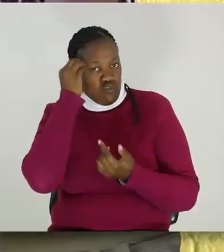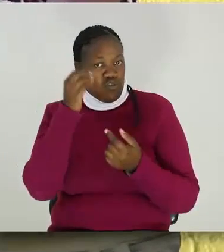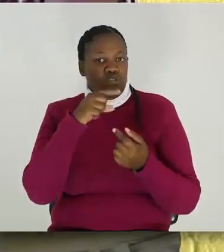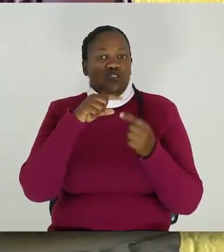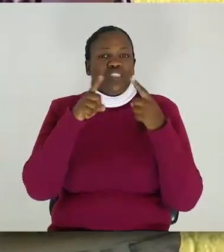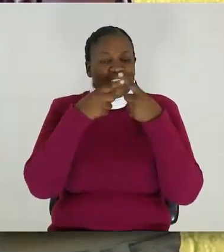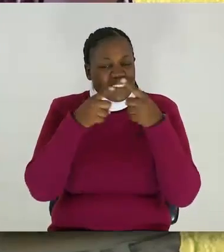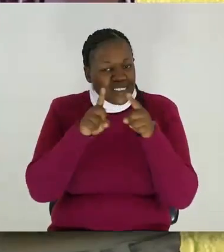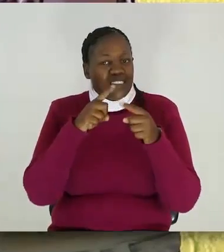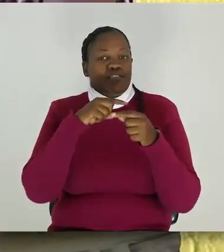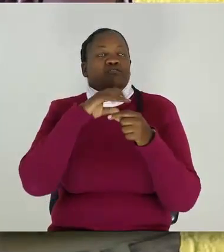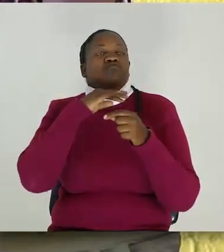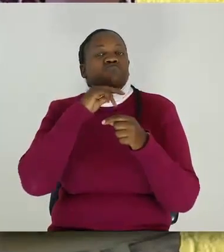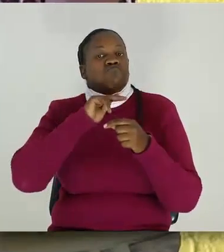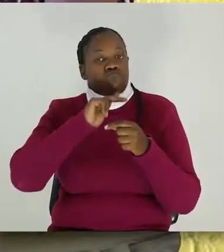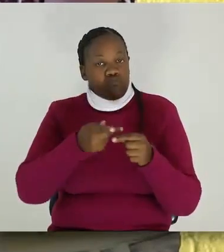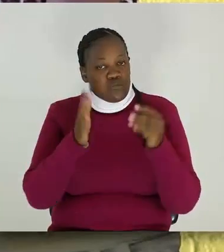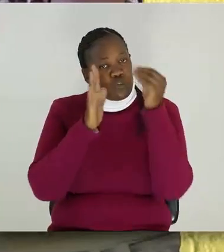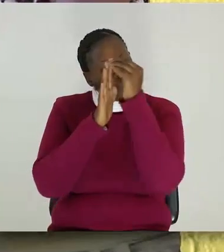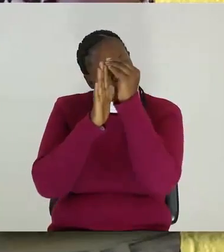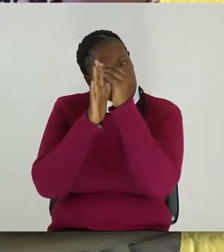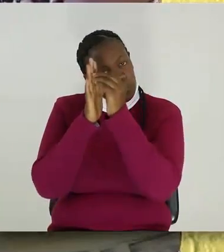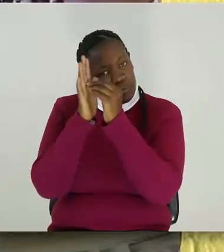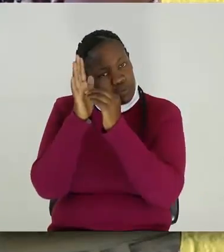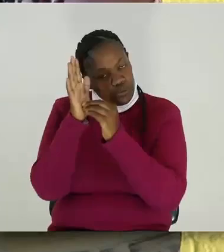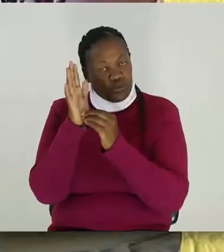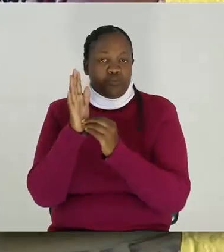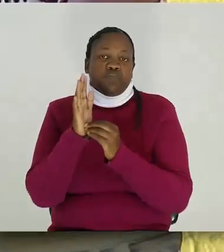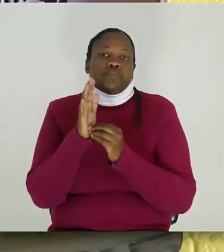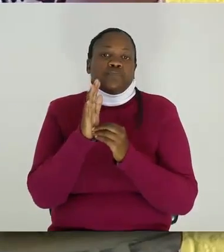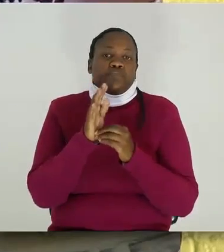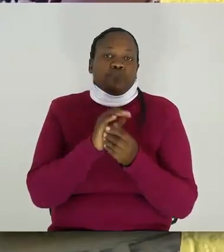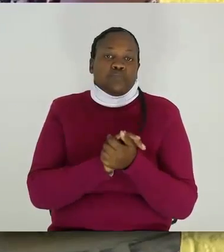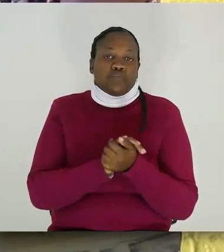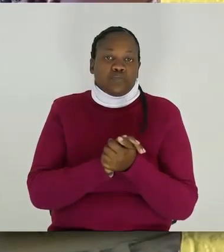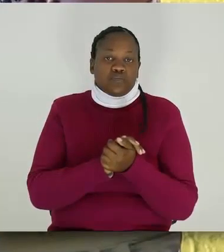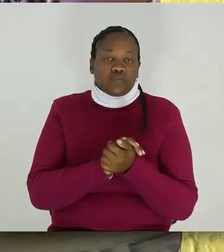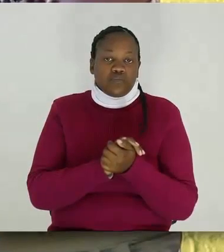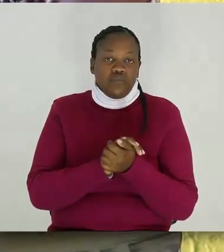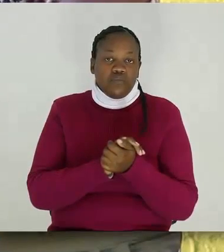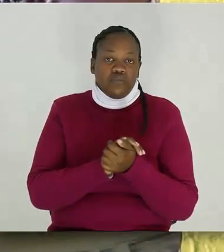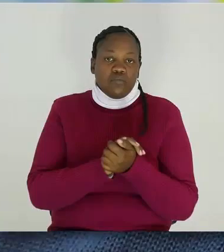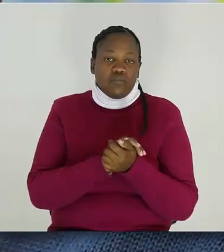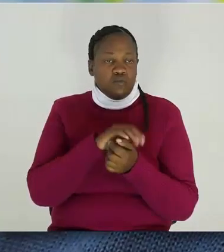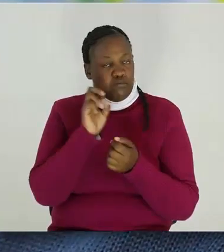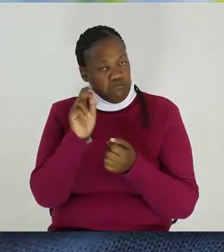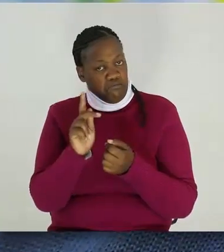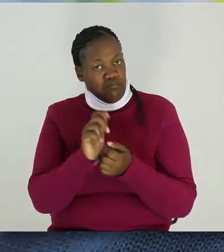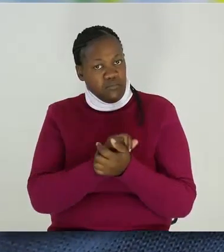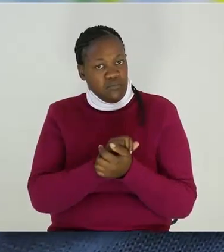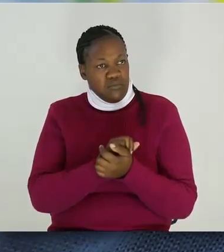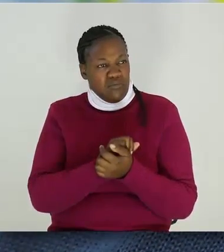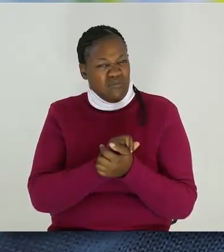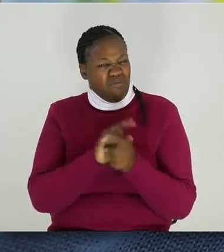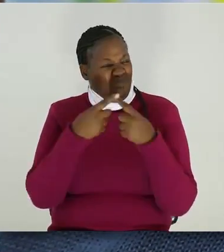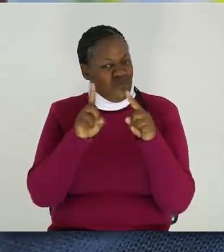lyrics, elegy, sonnets, and dramatic poems. Oh, what are those? Wait, 5 types